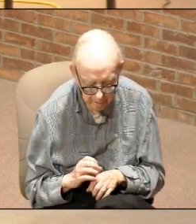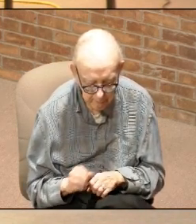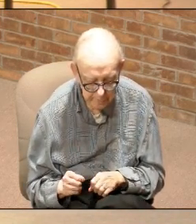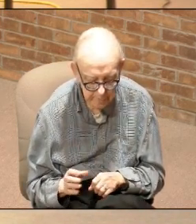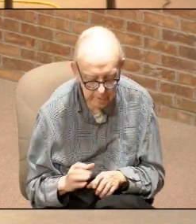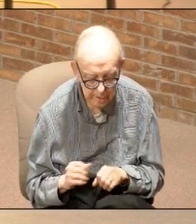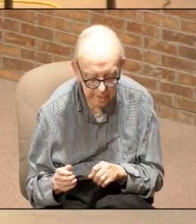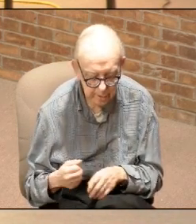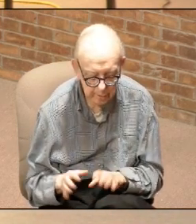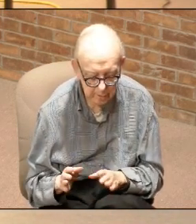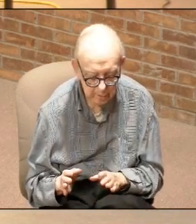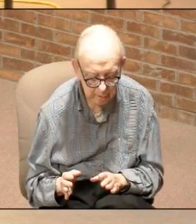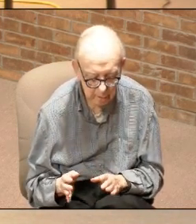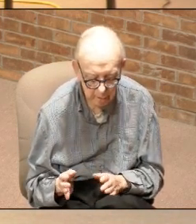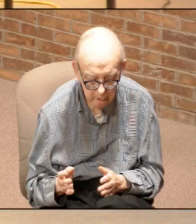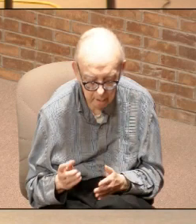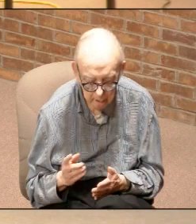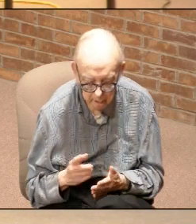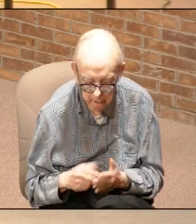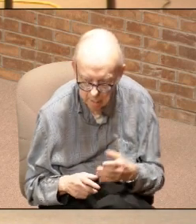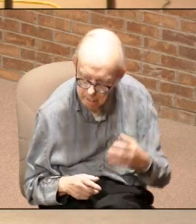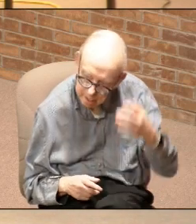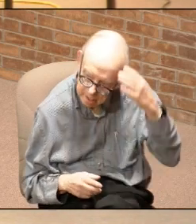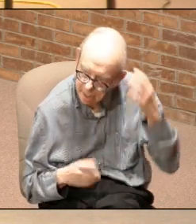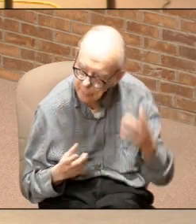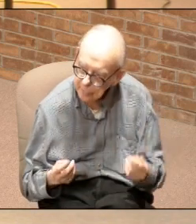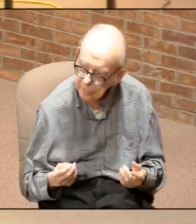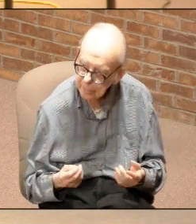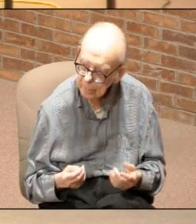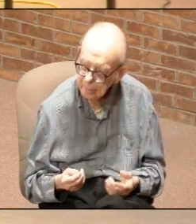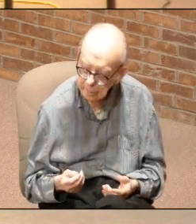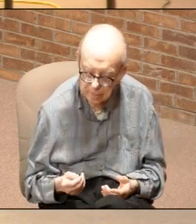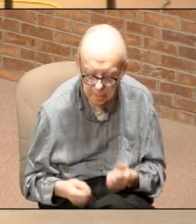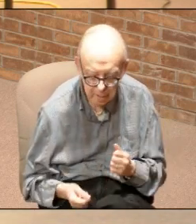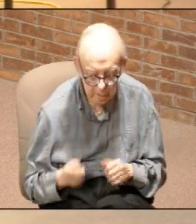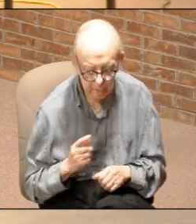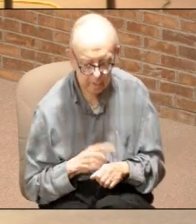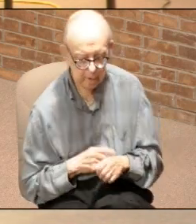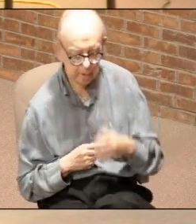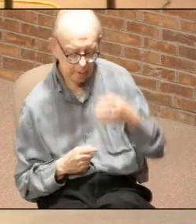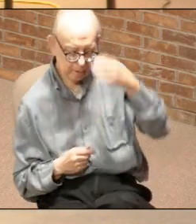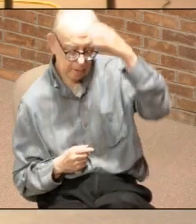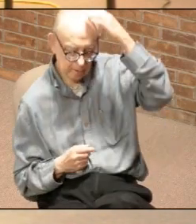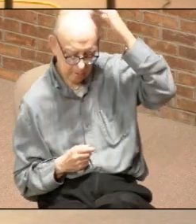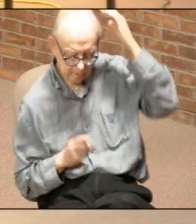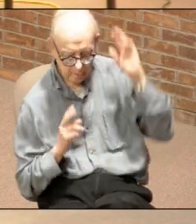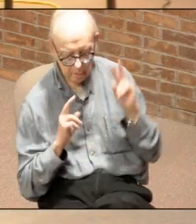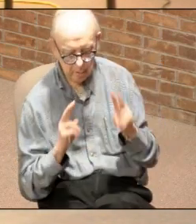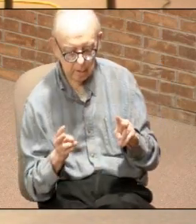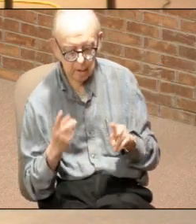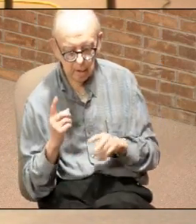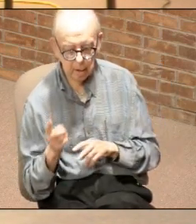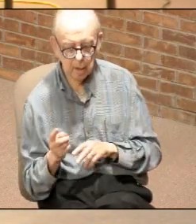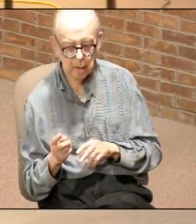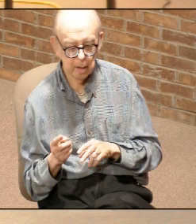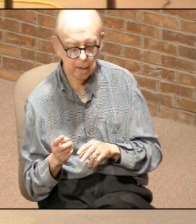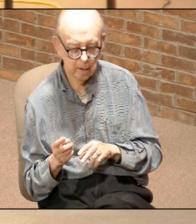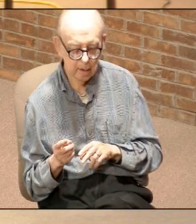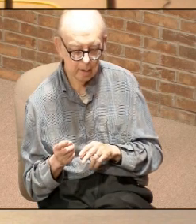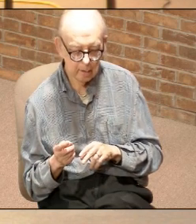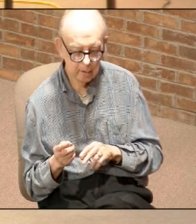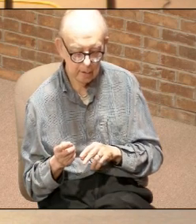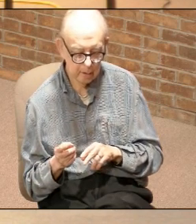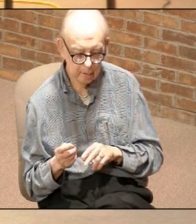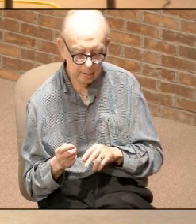and what this what does the lion do most of the time the lion is looking for the